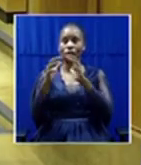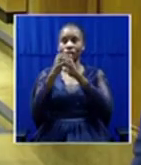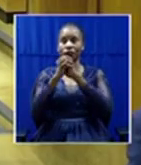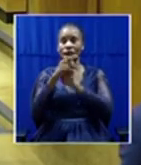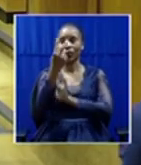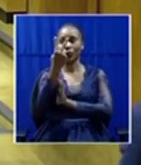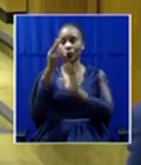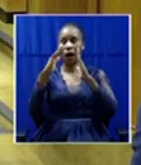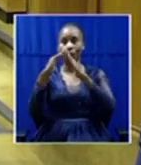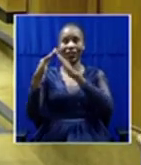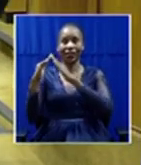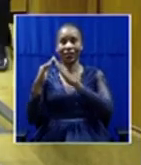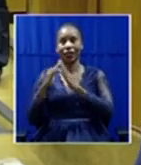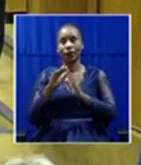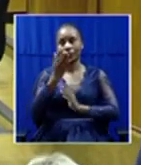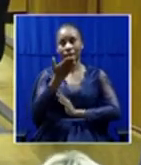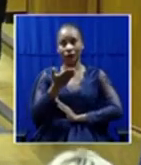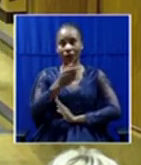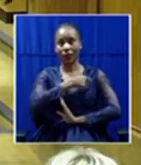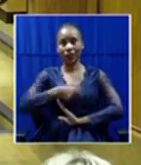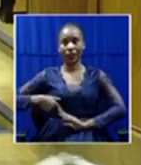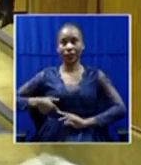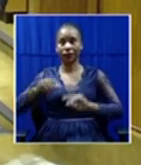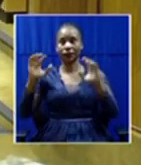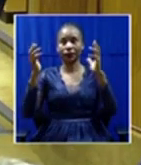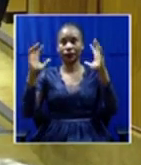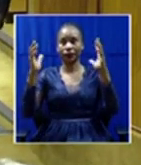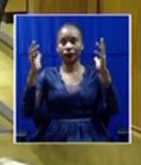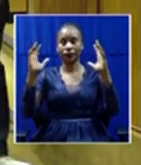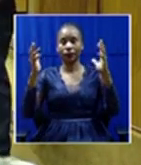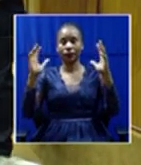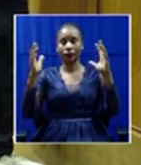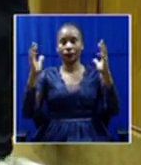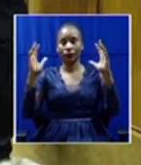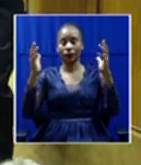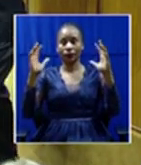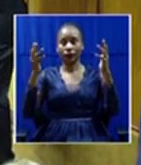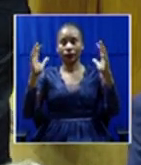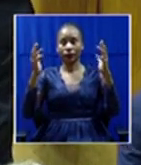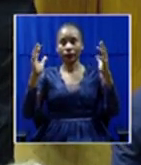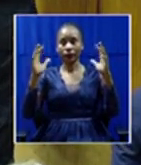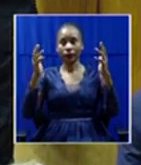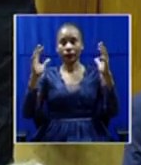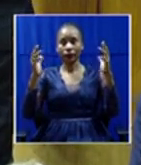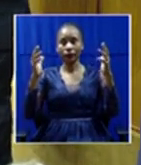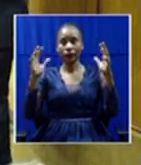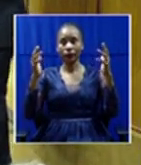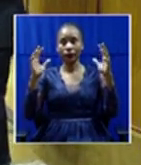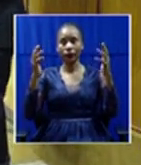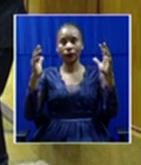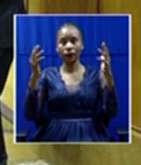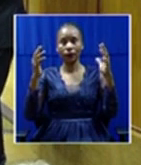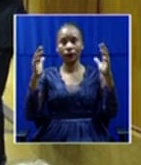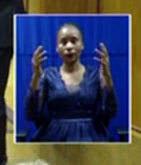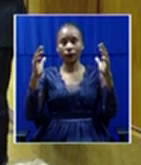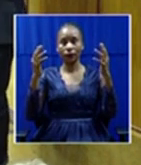nothing currently which seeks to suggest that Parliament has conducted its business outside the parameter of the law, and will wait for